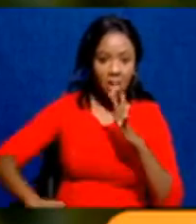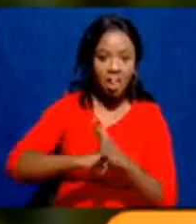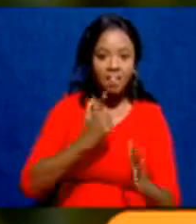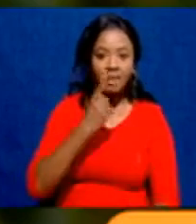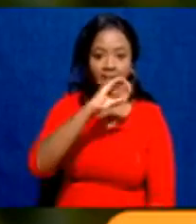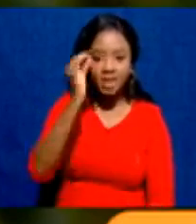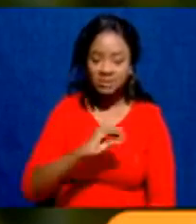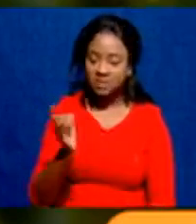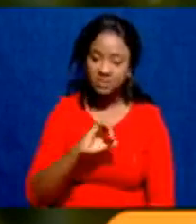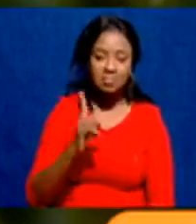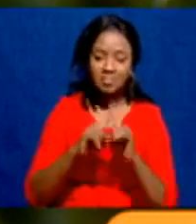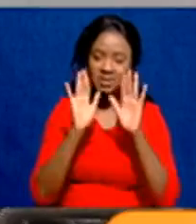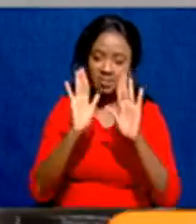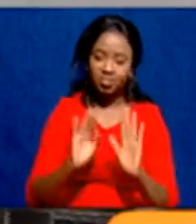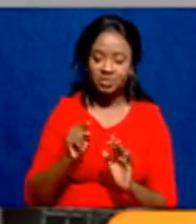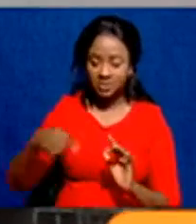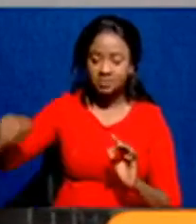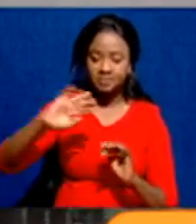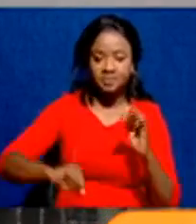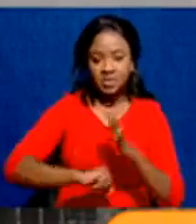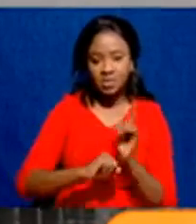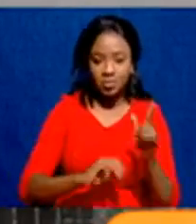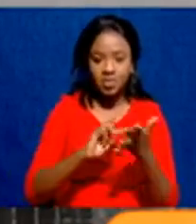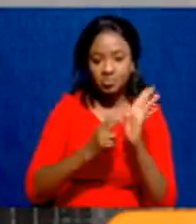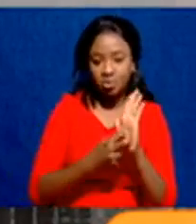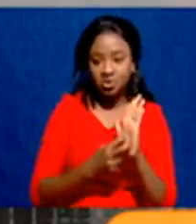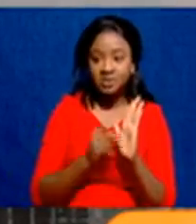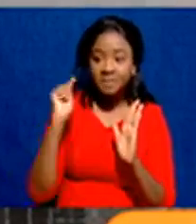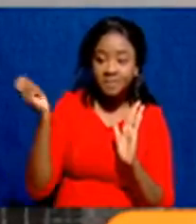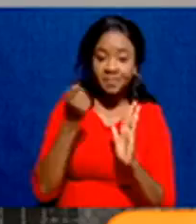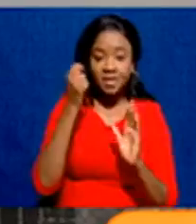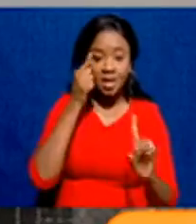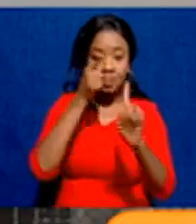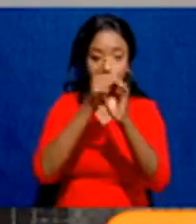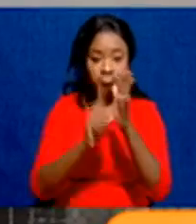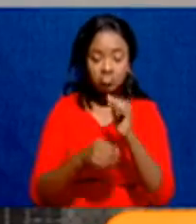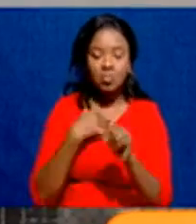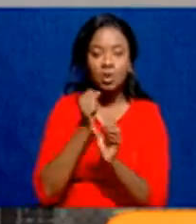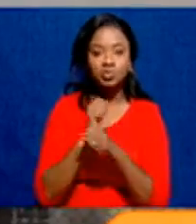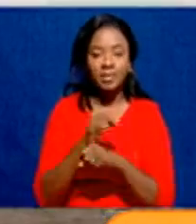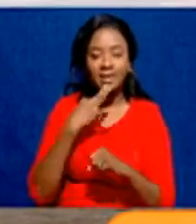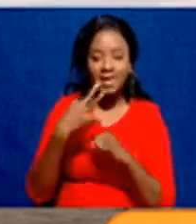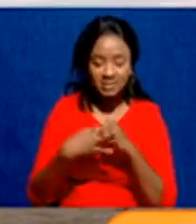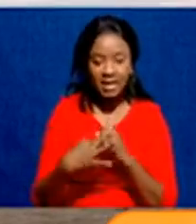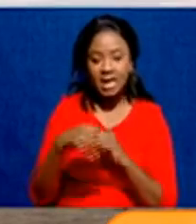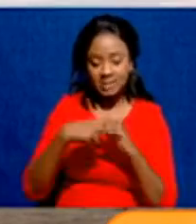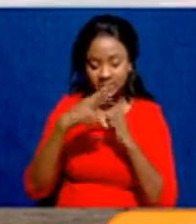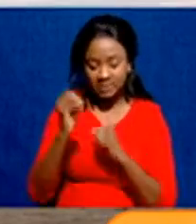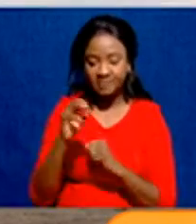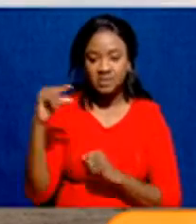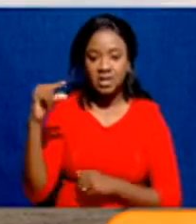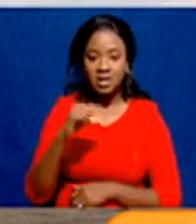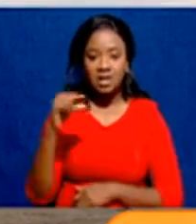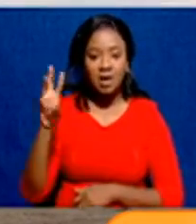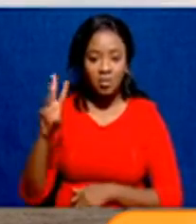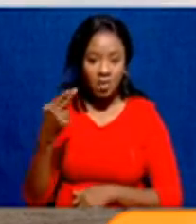majority support from the local community. Kenya has set a target of producing 870 gigawatts by